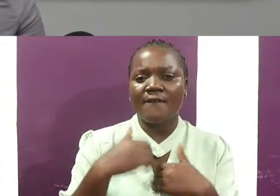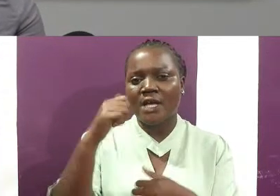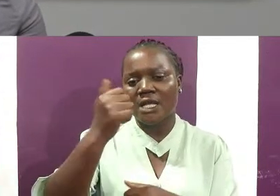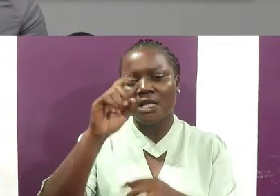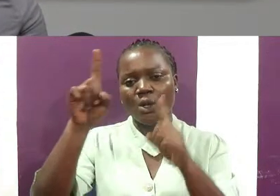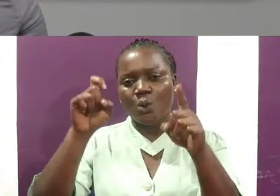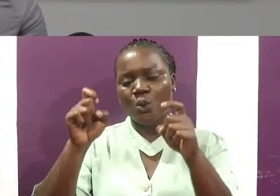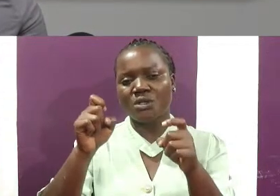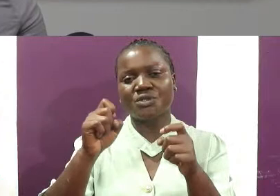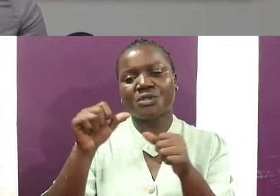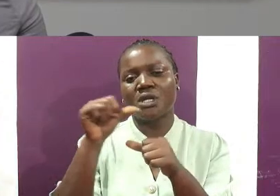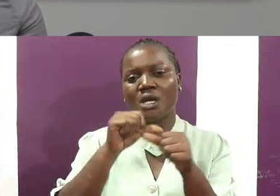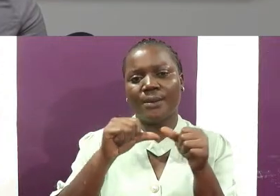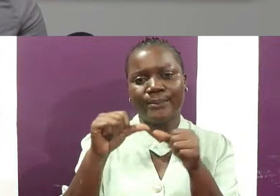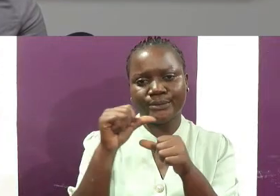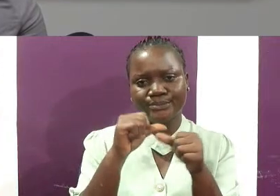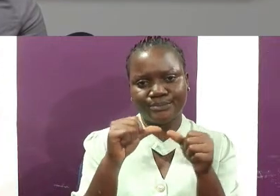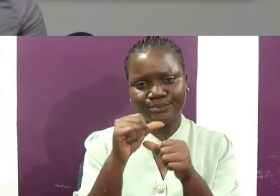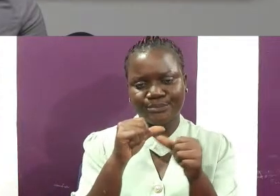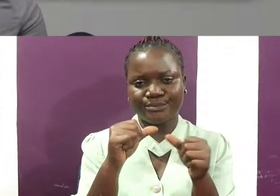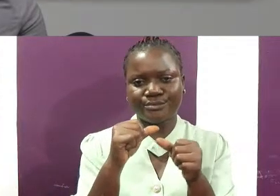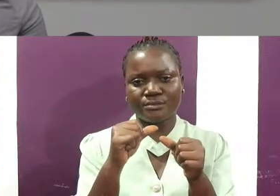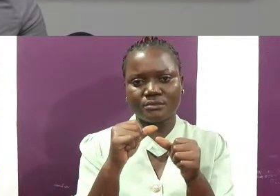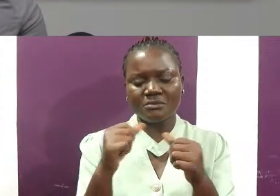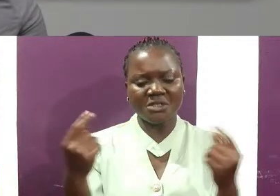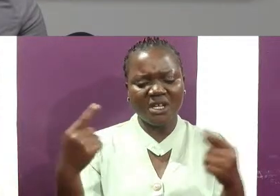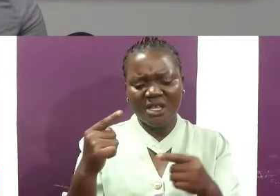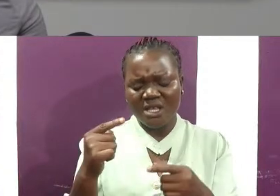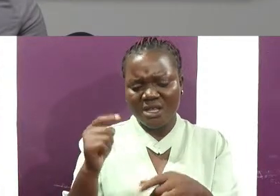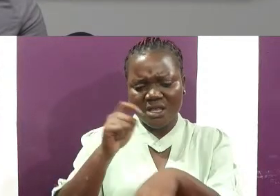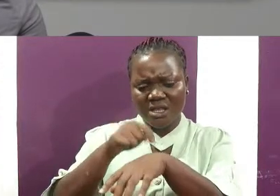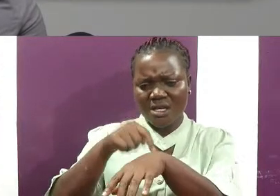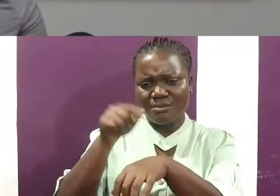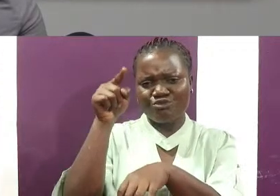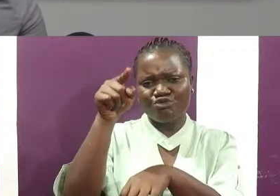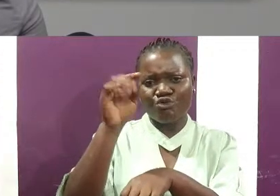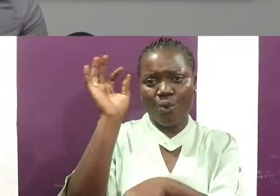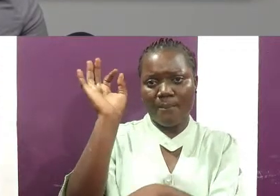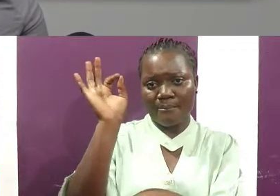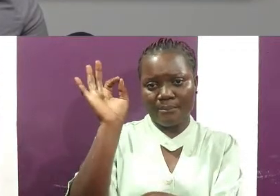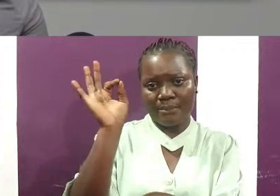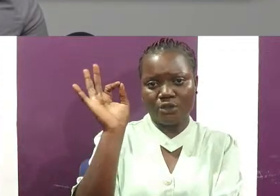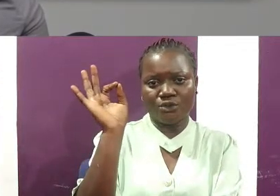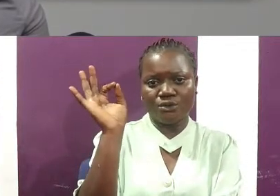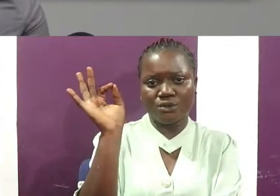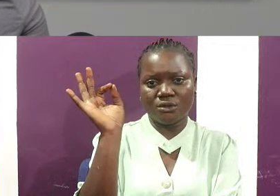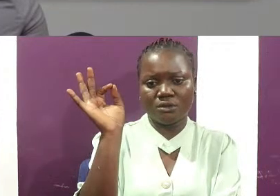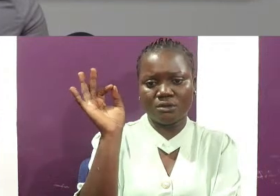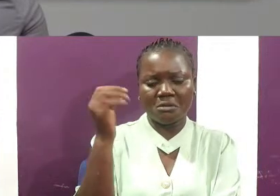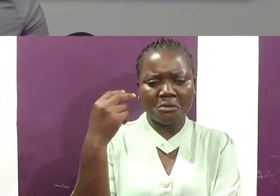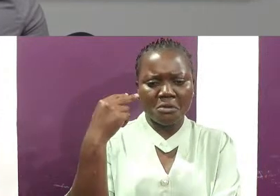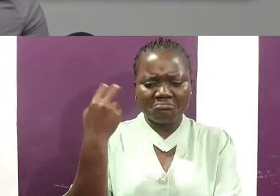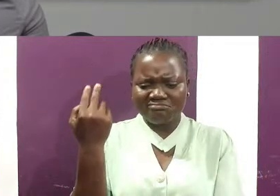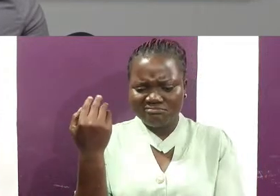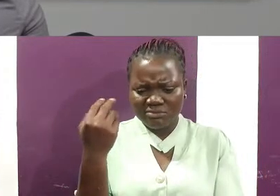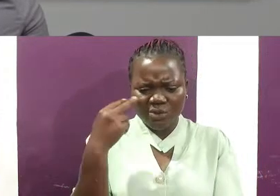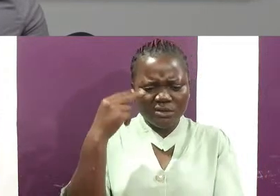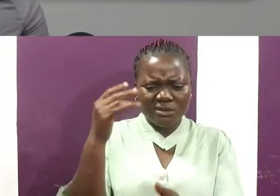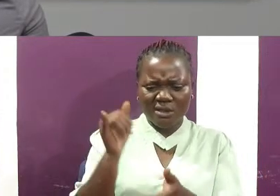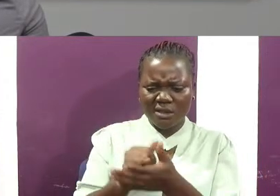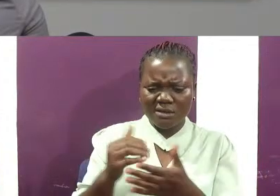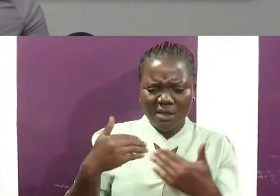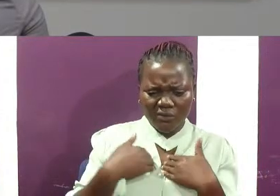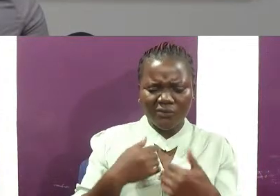kingdom. Mm-hmm. Throughout the presentation, your own and the other ones, we get to see that there's a kingdom. And